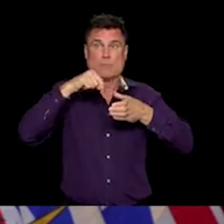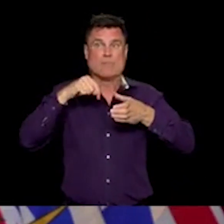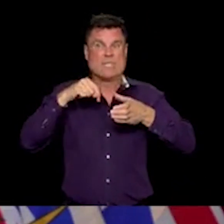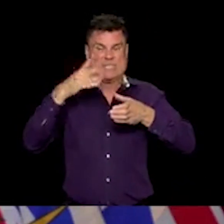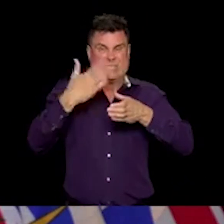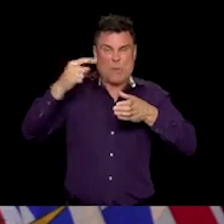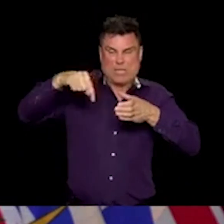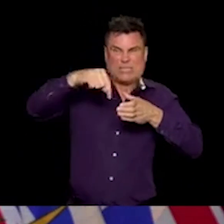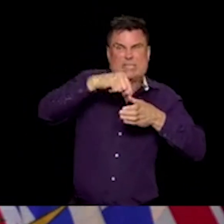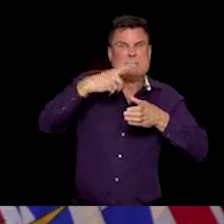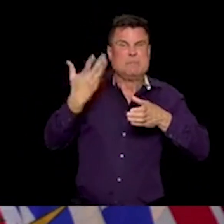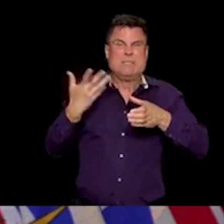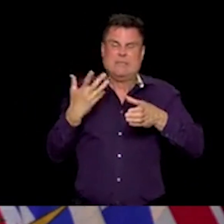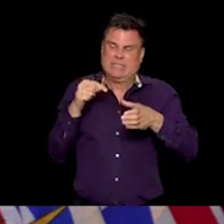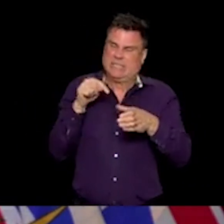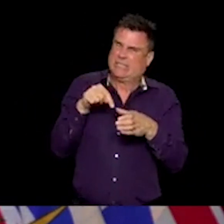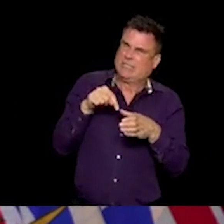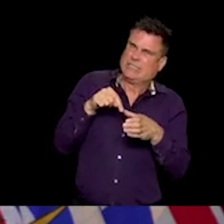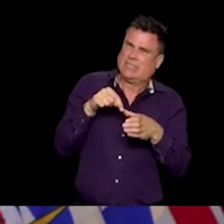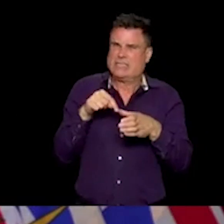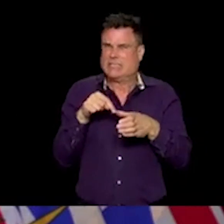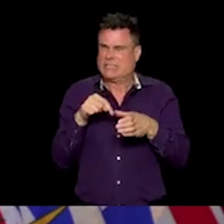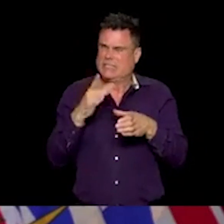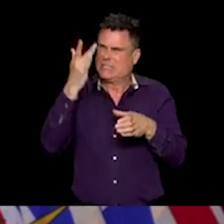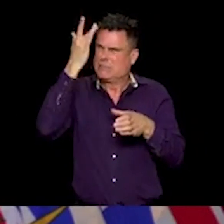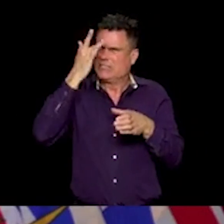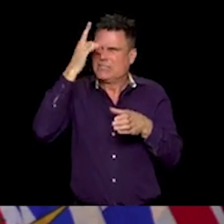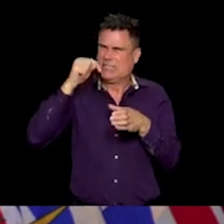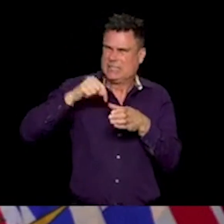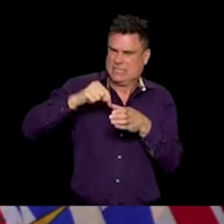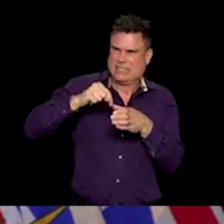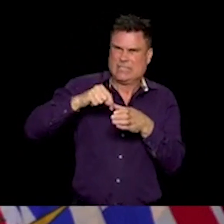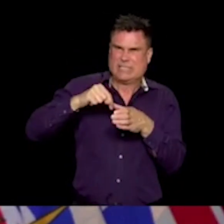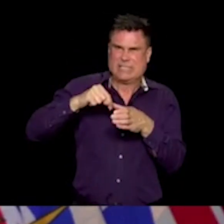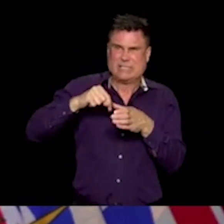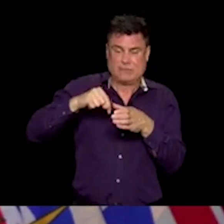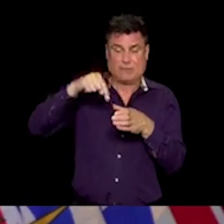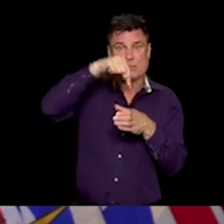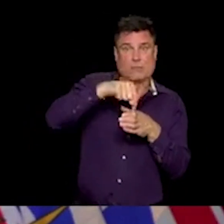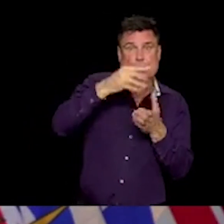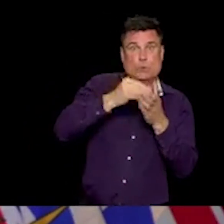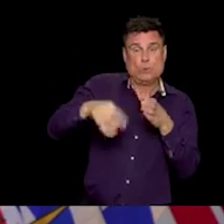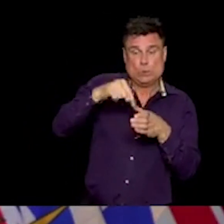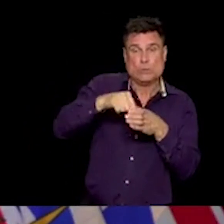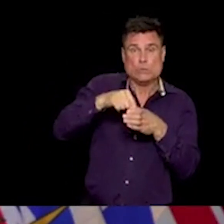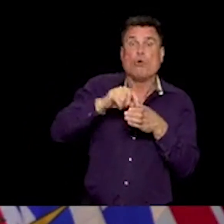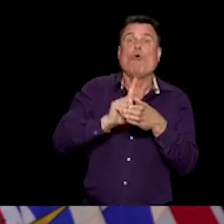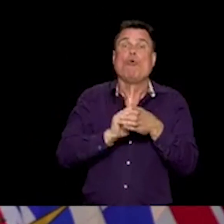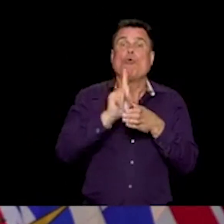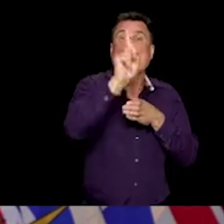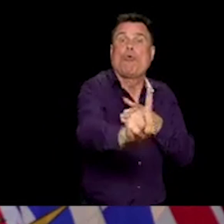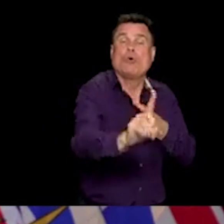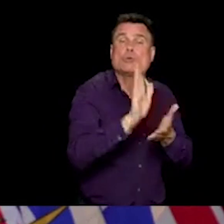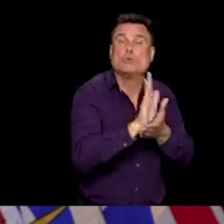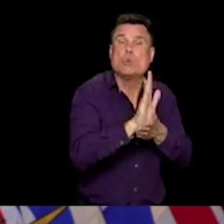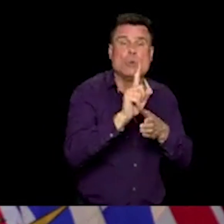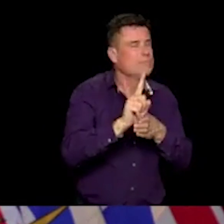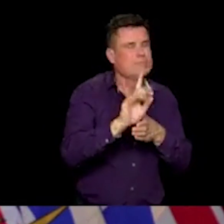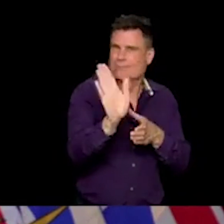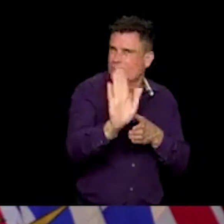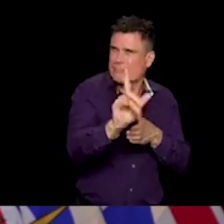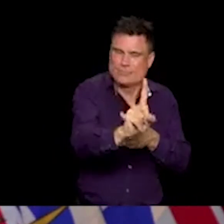sure that we have processes in place to exclude anybody who feels unwell. And I know people have been concerned about some of